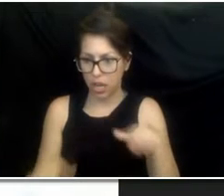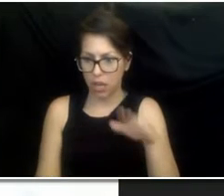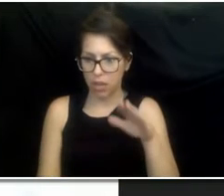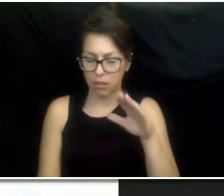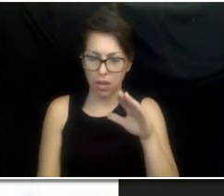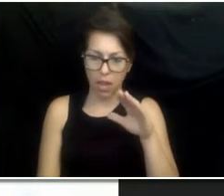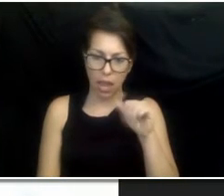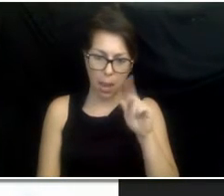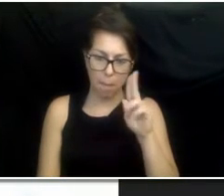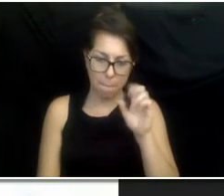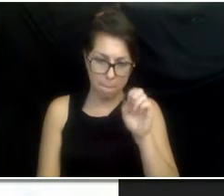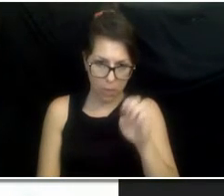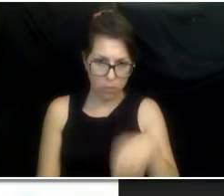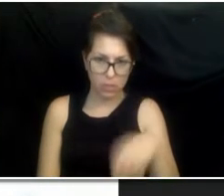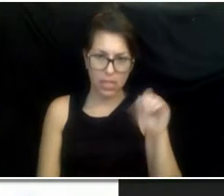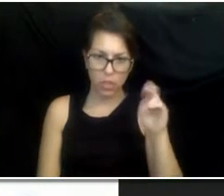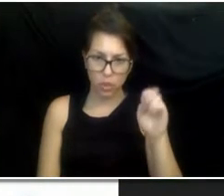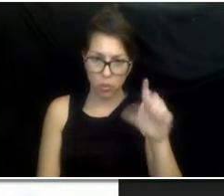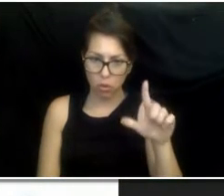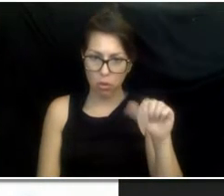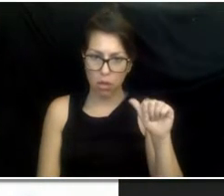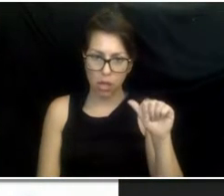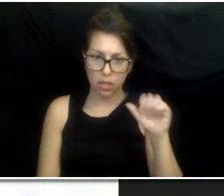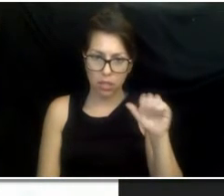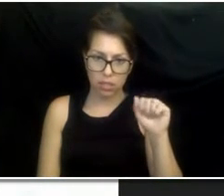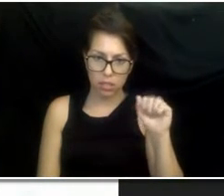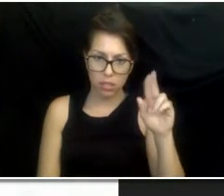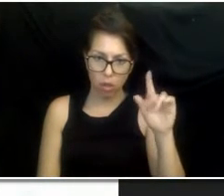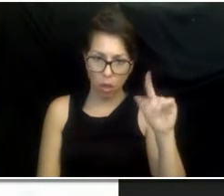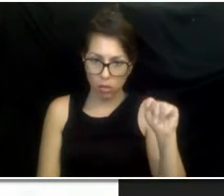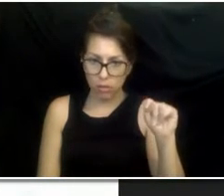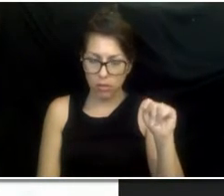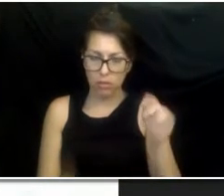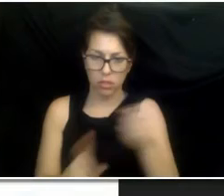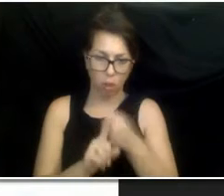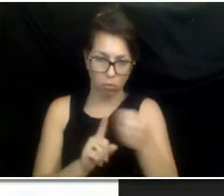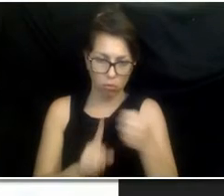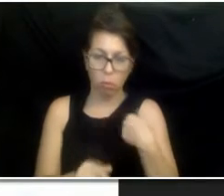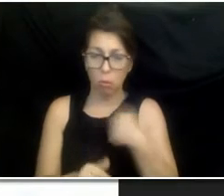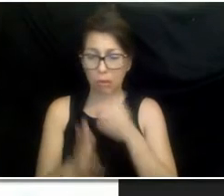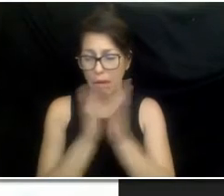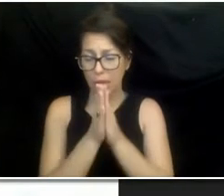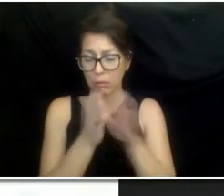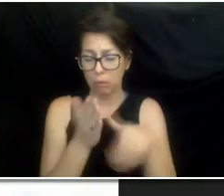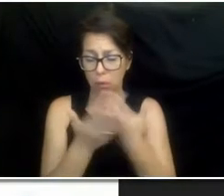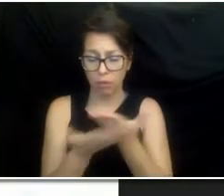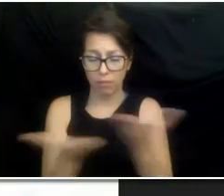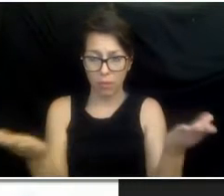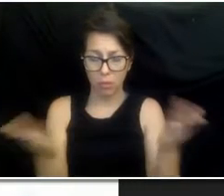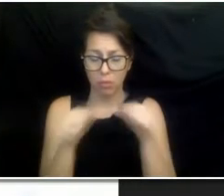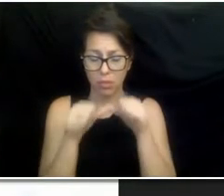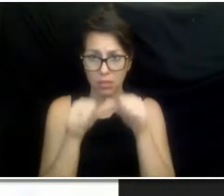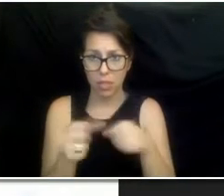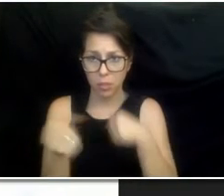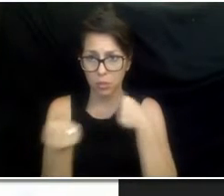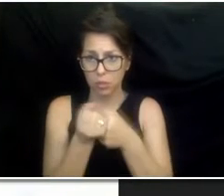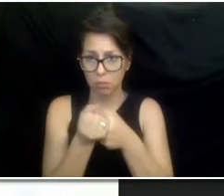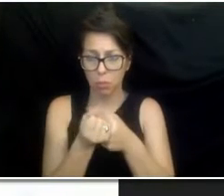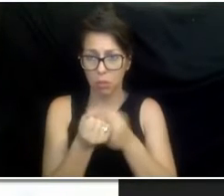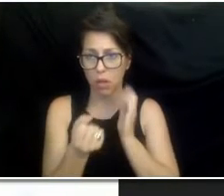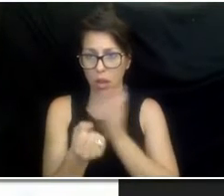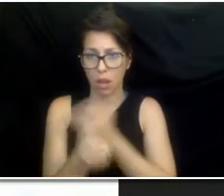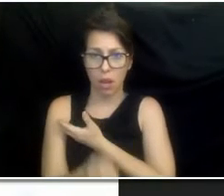vulnerable community and more than ever our immigrant survivors are needed U for our